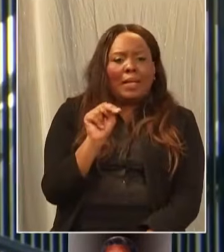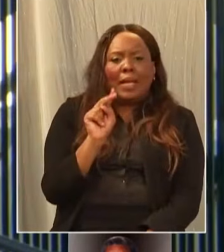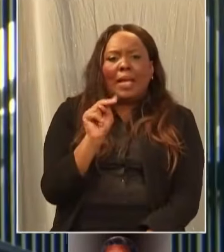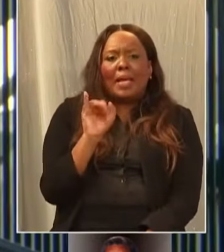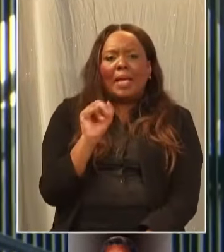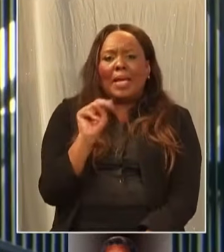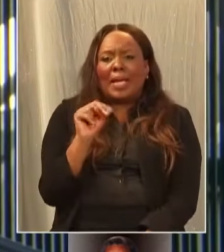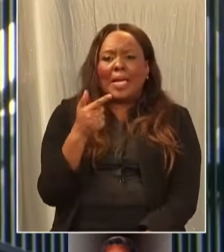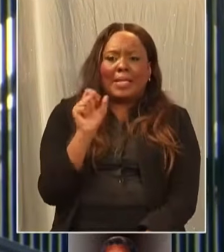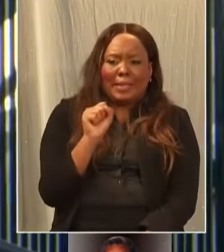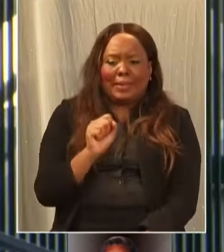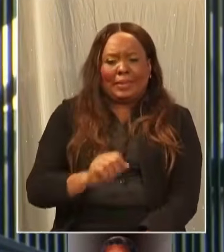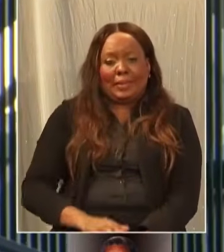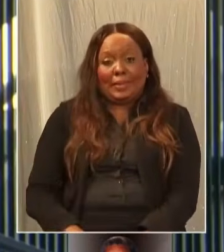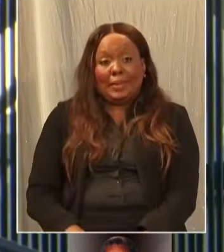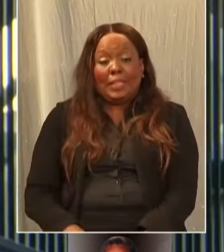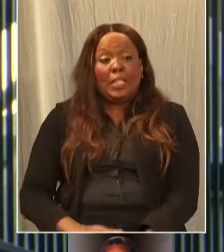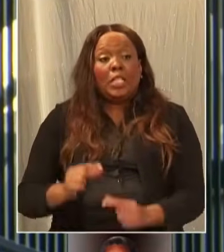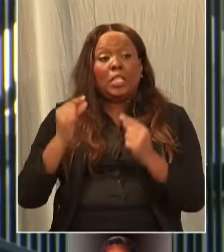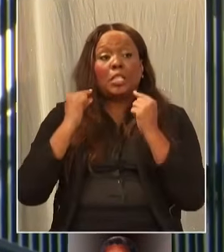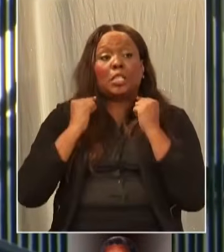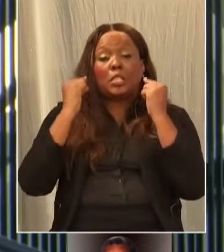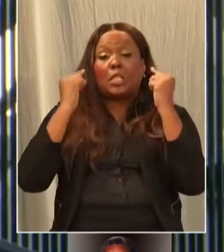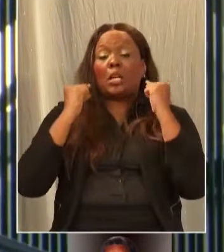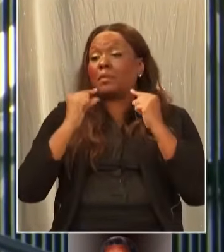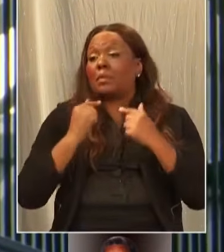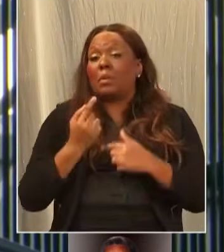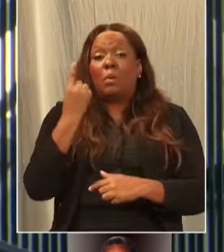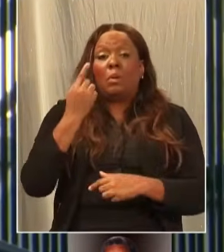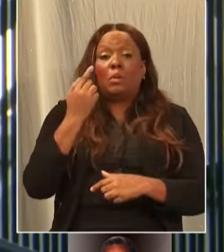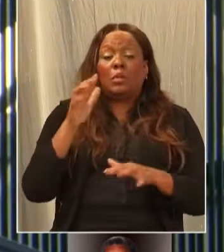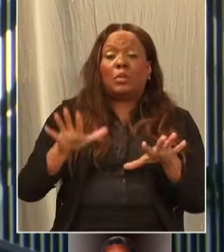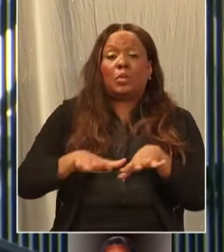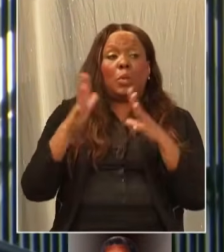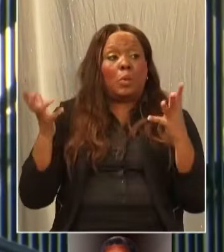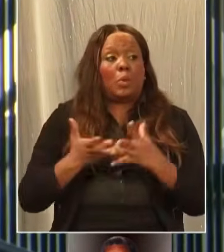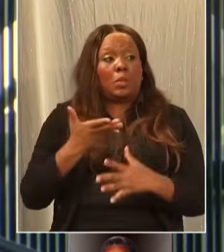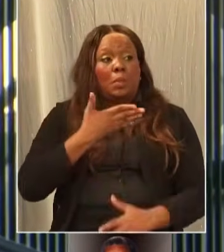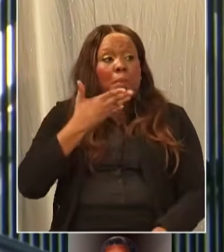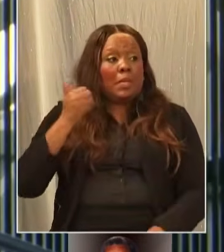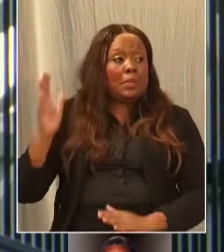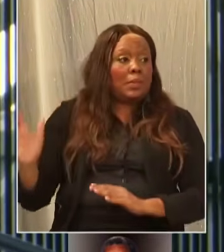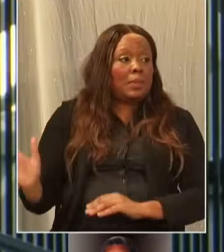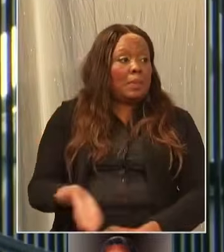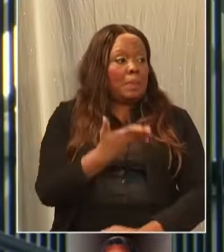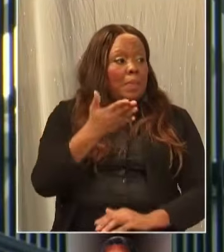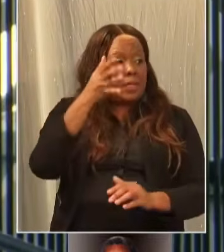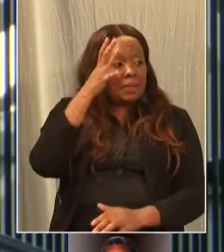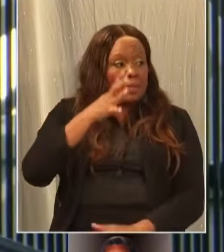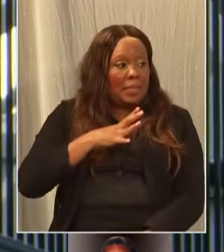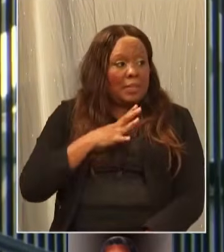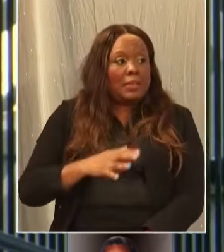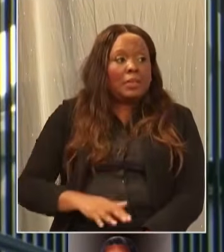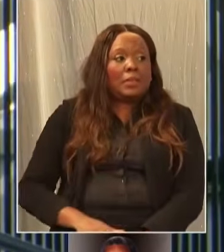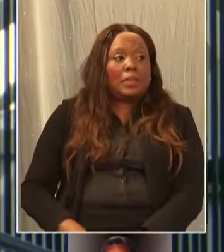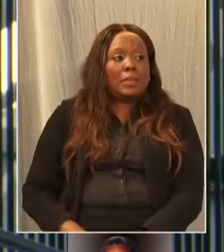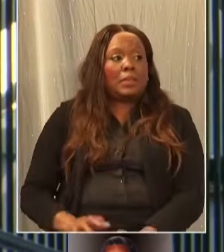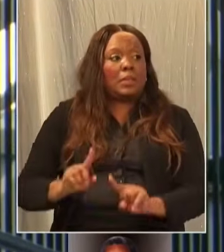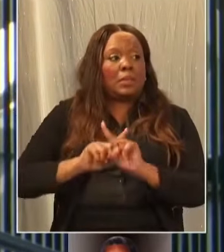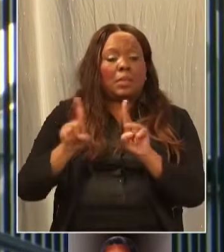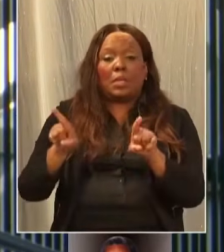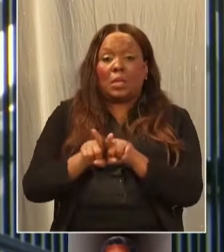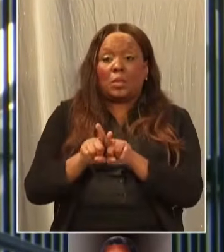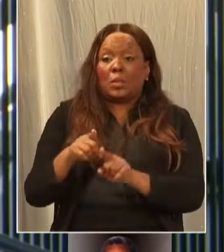Throughout that series, Sir Garfield excelled not only as one of the world's greatest batsmen, but also as our